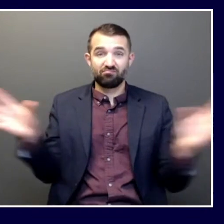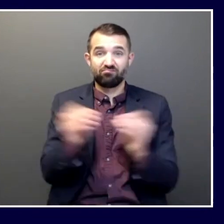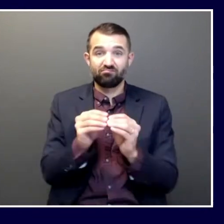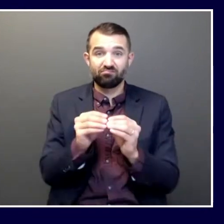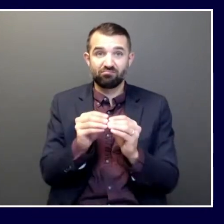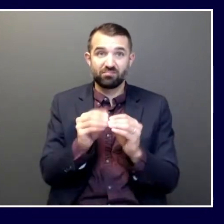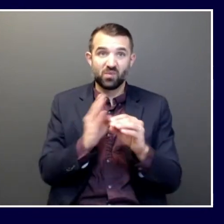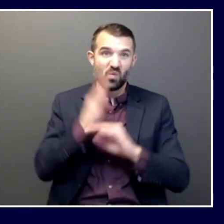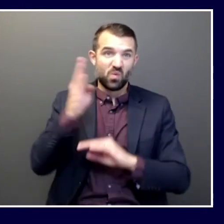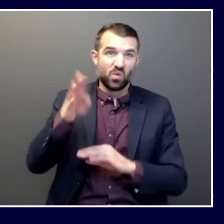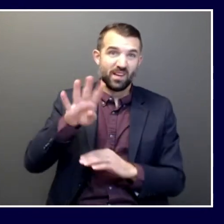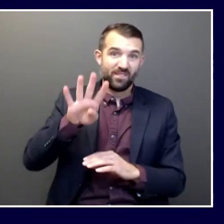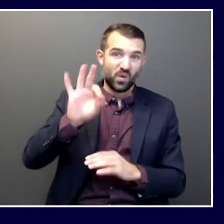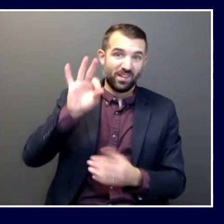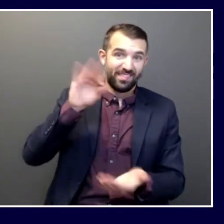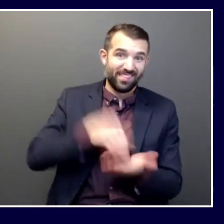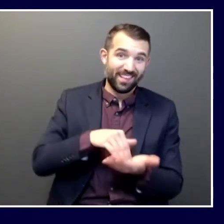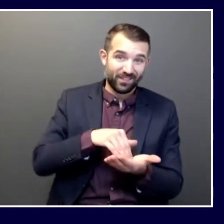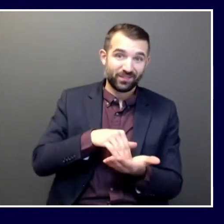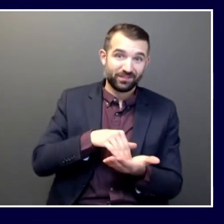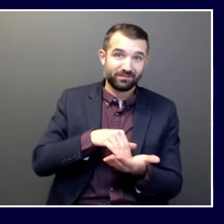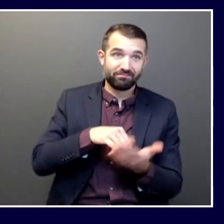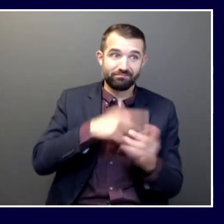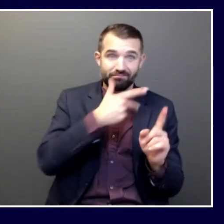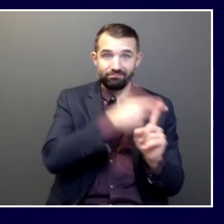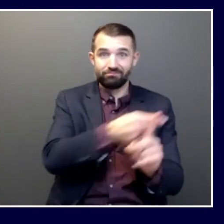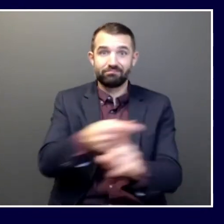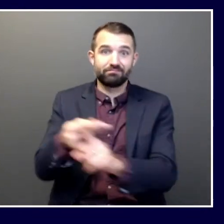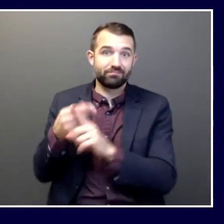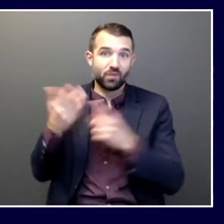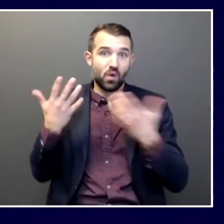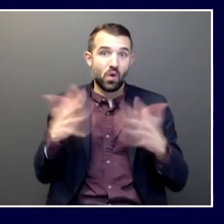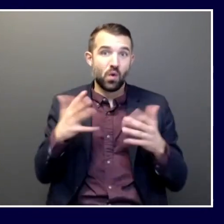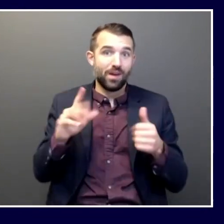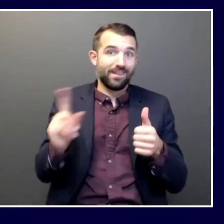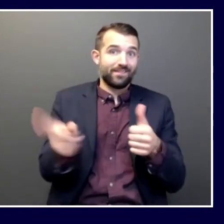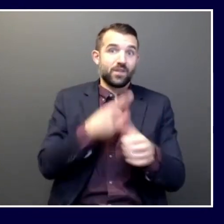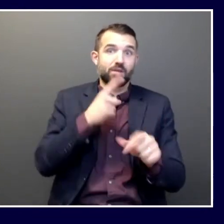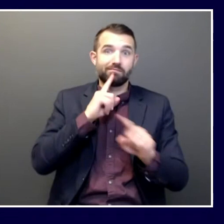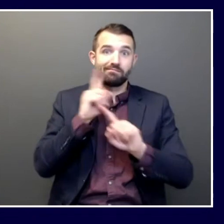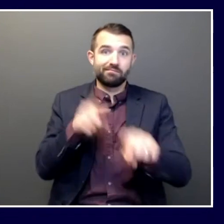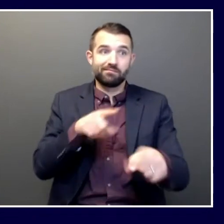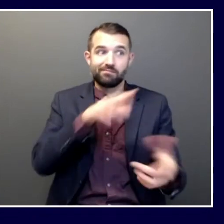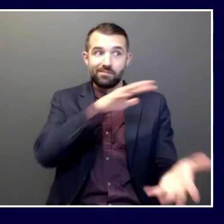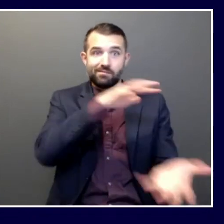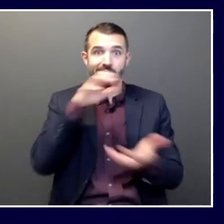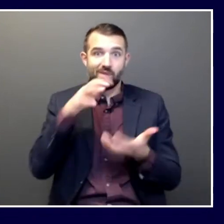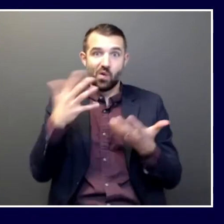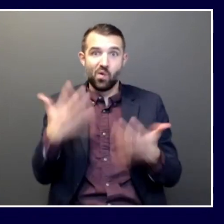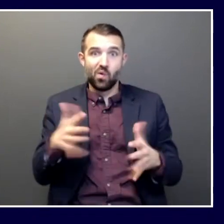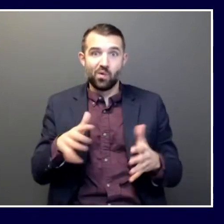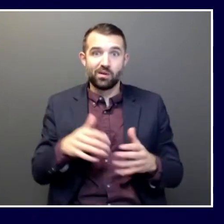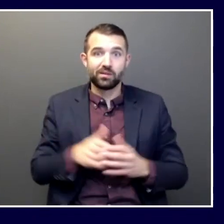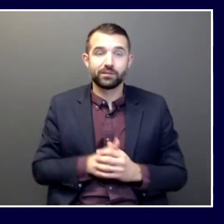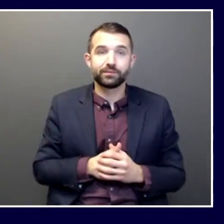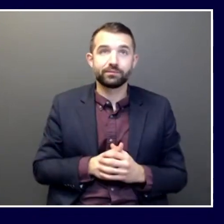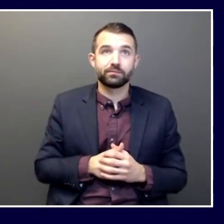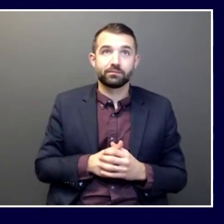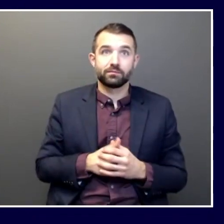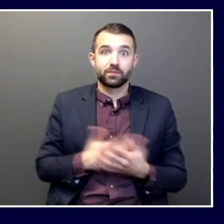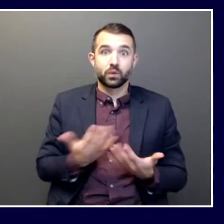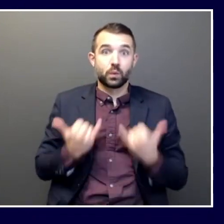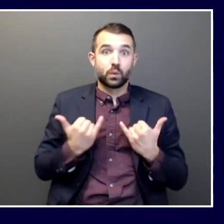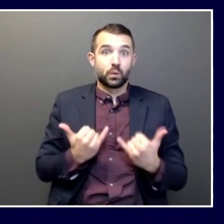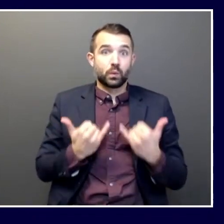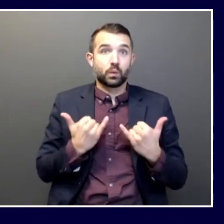separate allocation. Although we're always concerned about the supply, based on where we are right now and what we expect